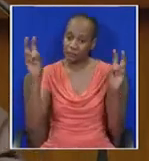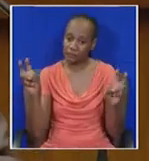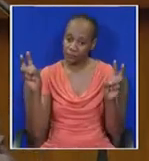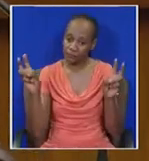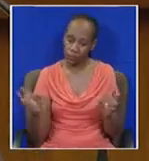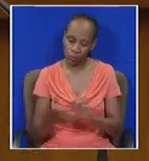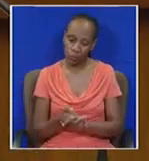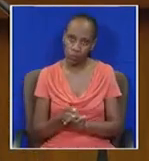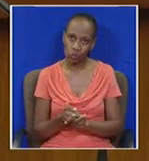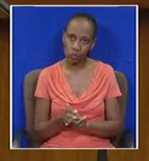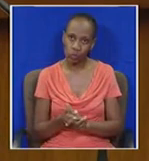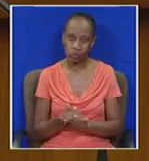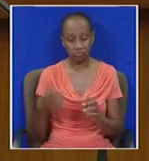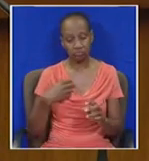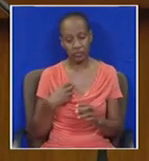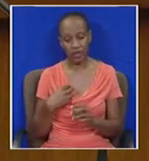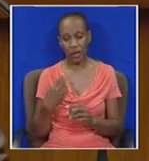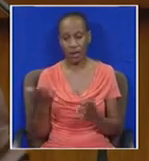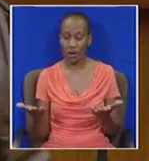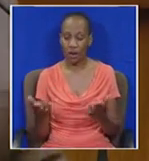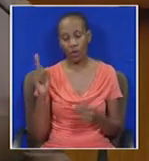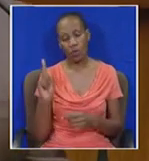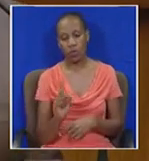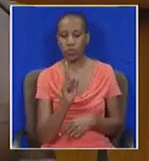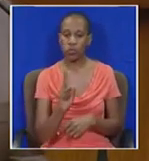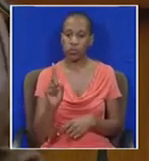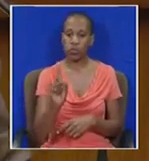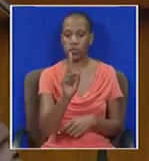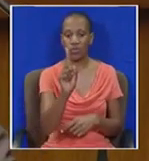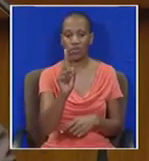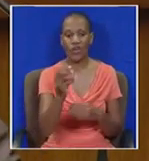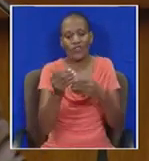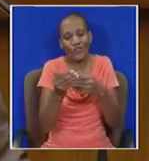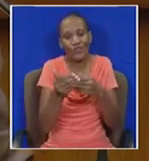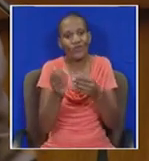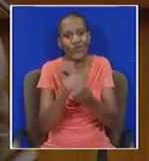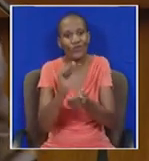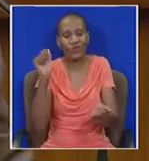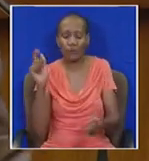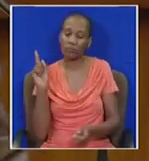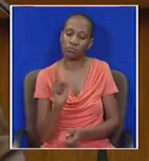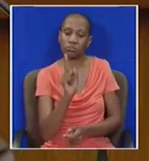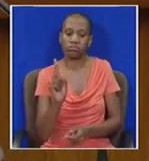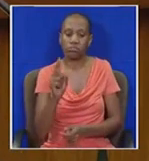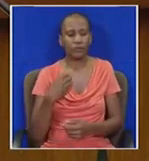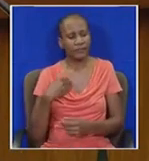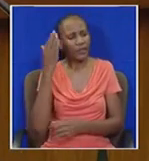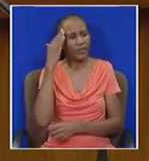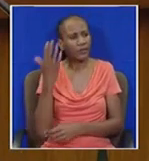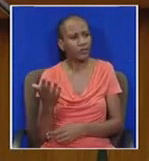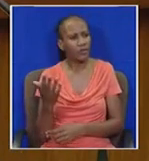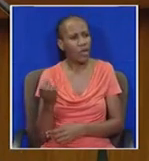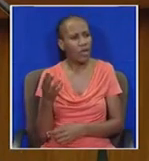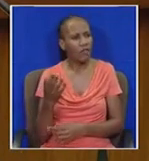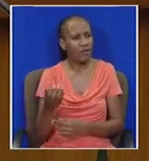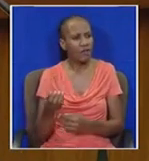I quote him, as I walked out of the door towards the gate that would lead to my freedom, I knew if I didn't leave my